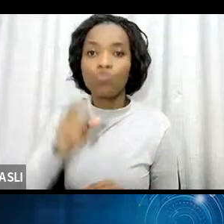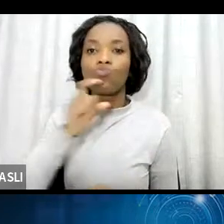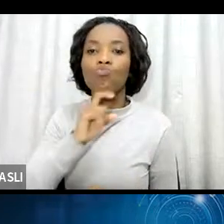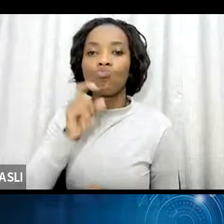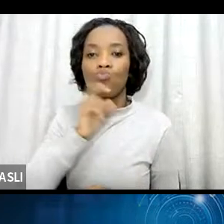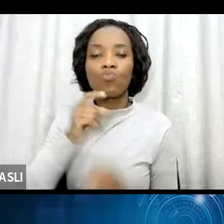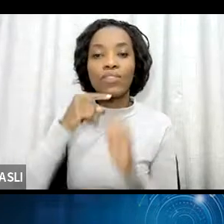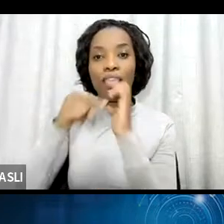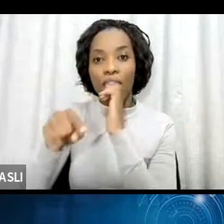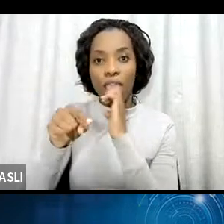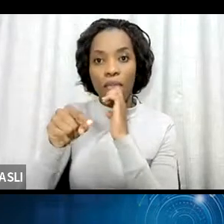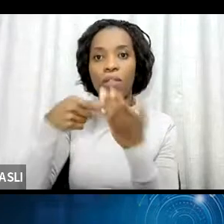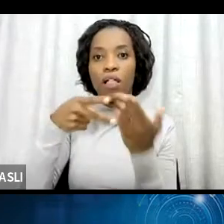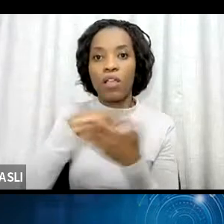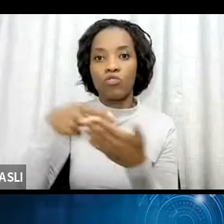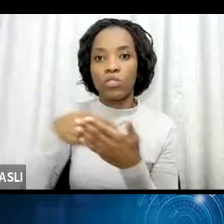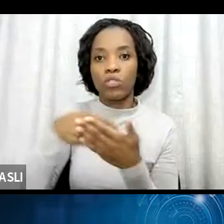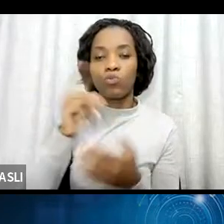email address, which is